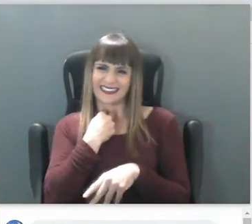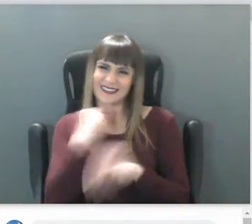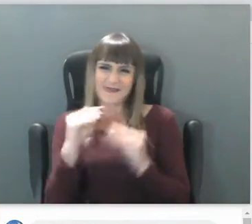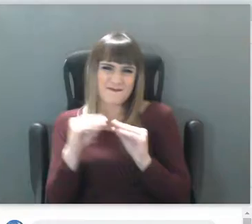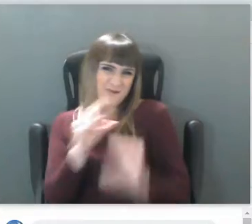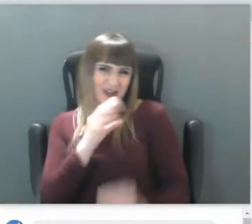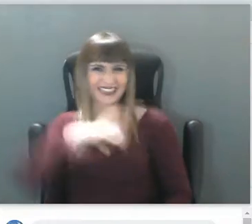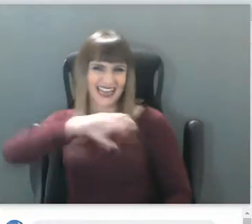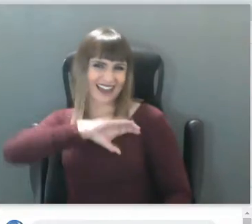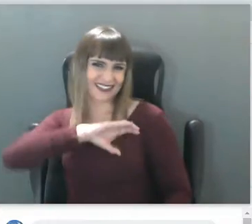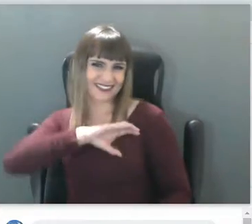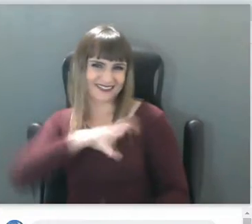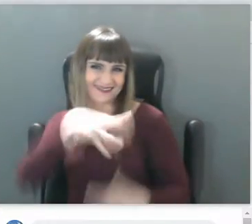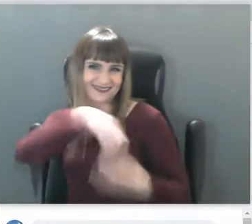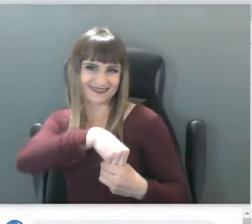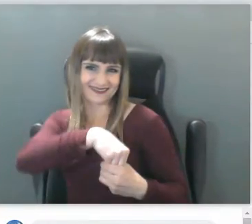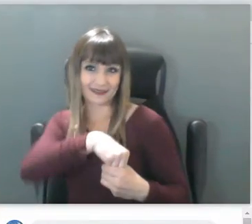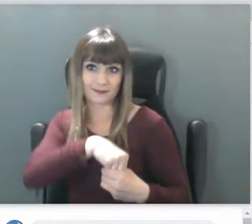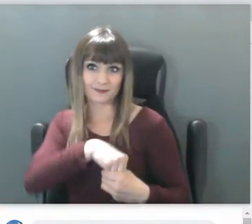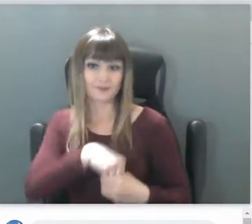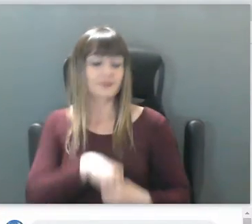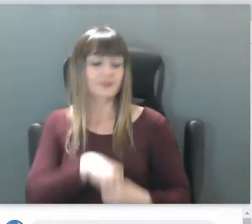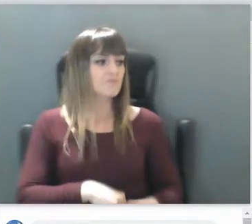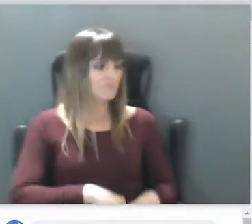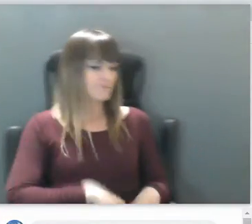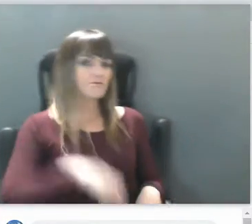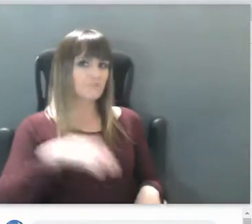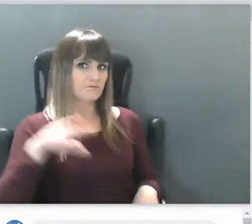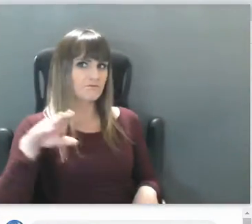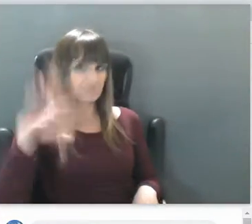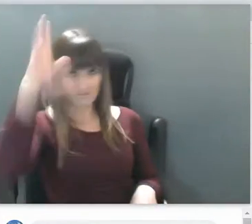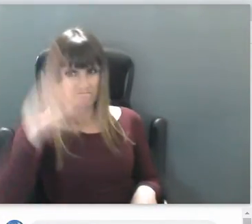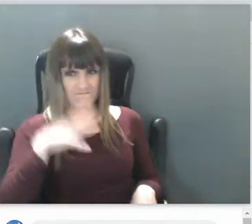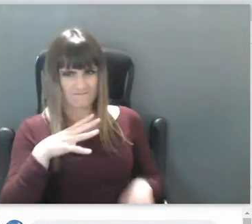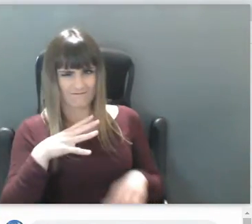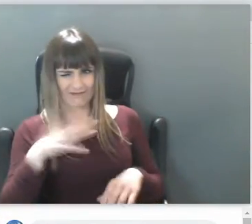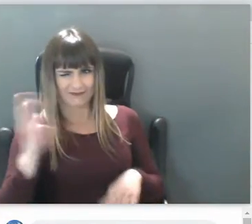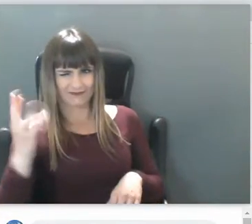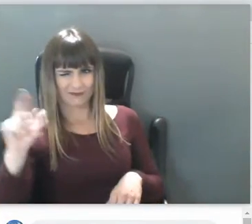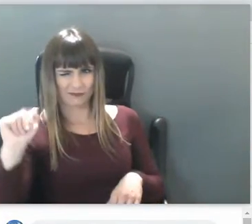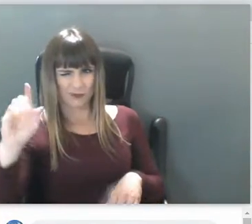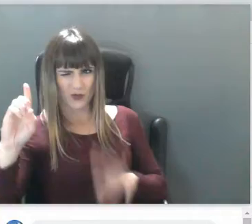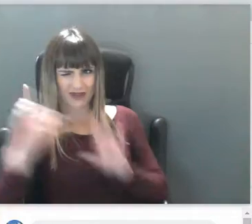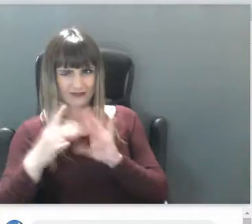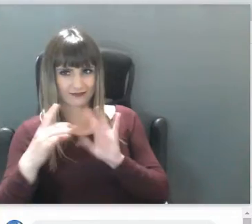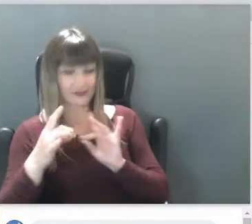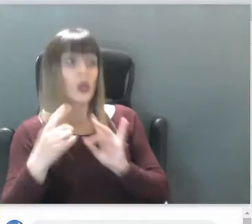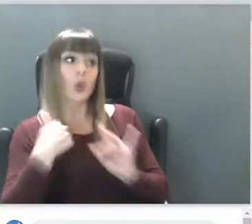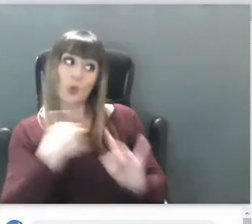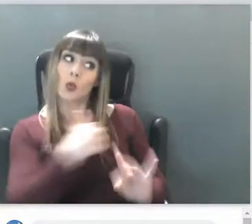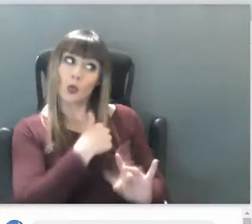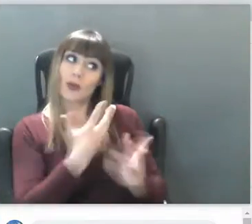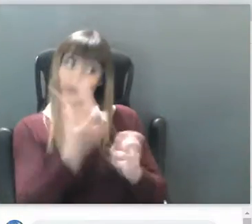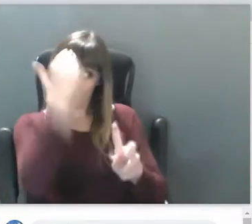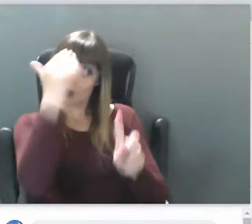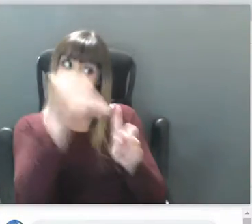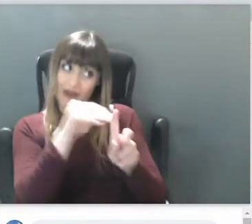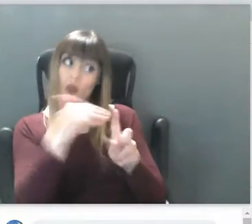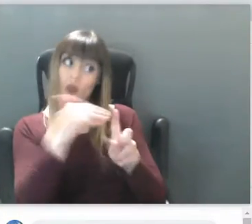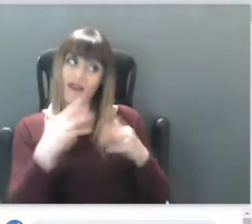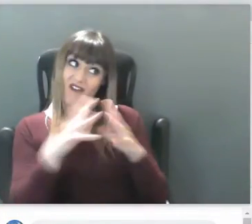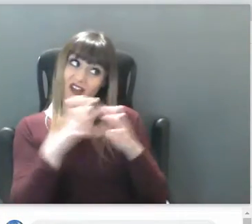folks, we do have artwork created by many of our animals for sale on our online store. Good job. So check Here, that let's put this out. one over